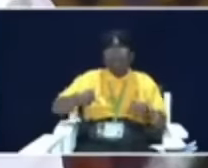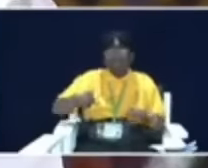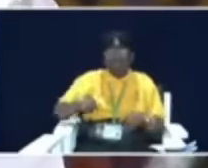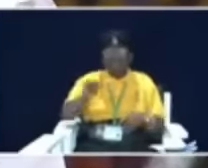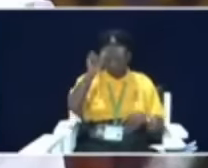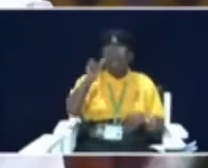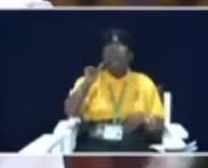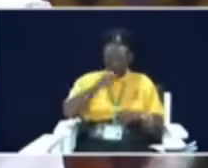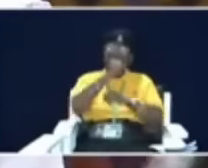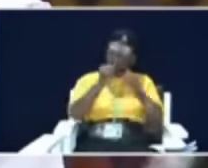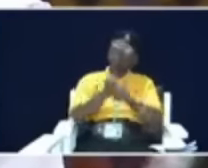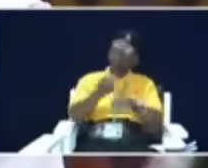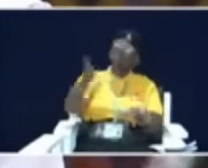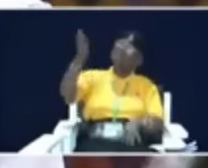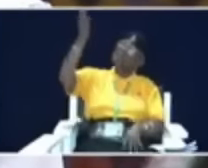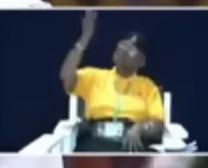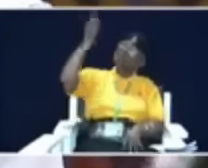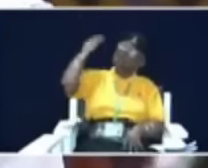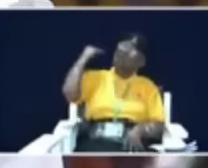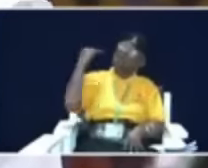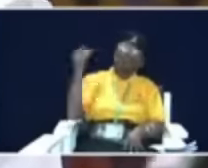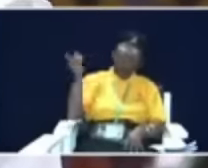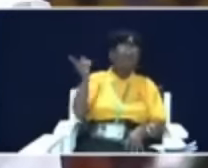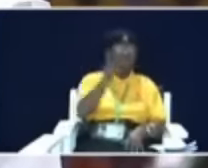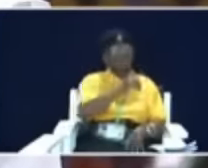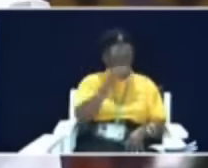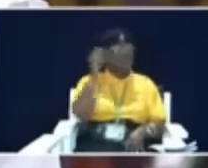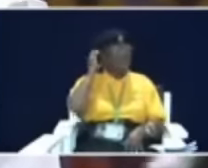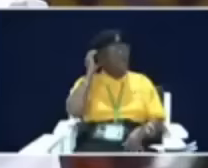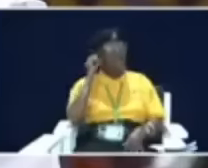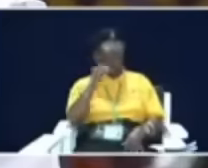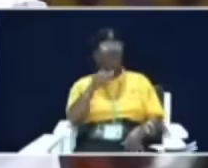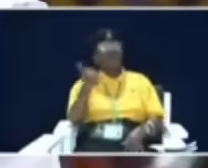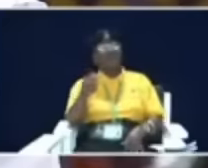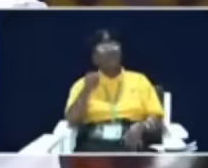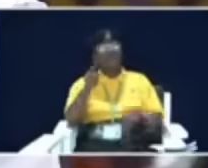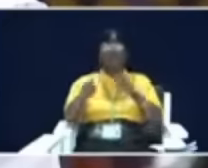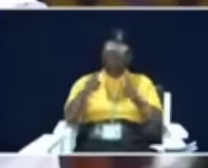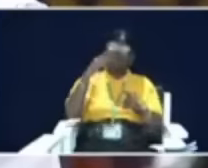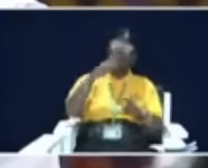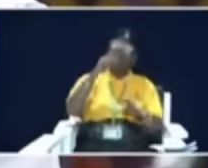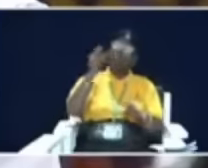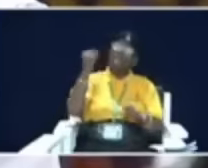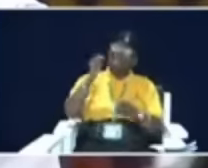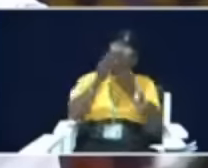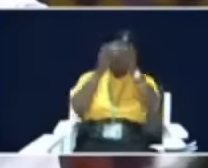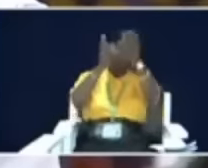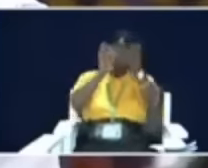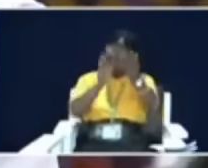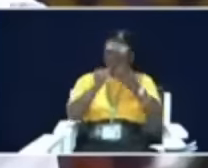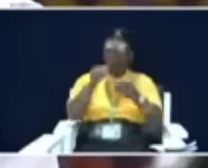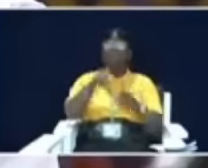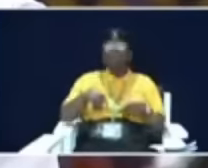years had passed. You've had other people who were present during that time giving